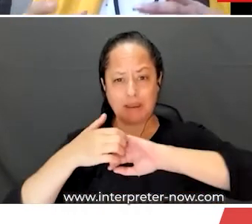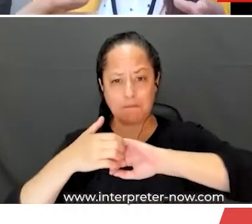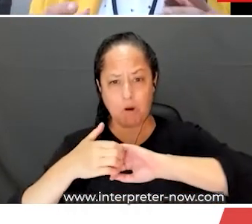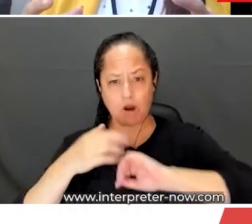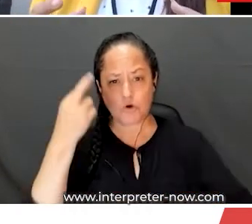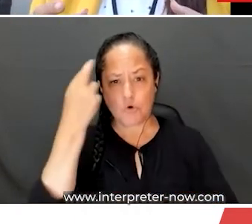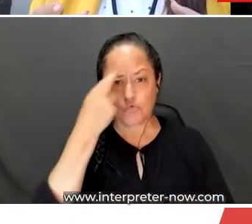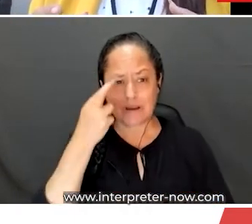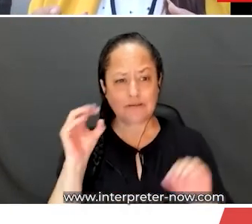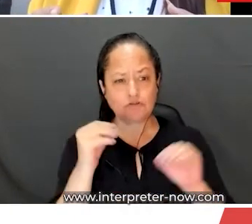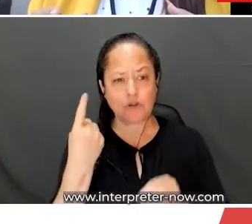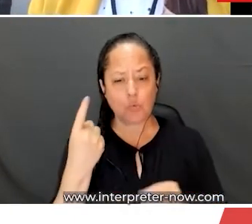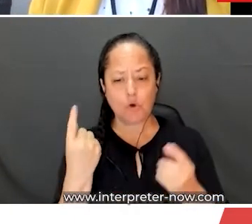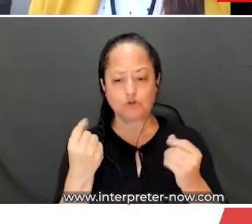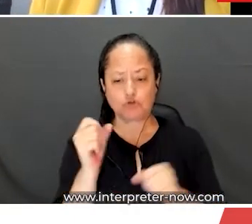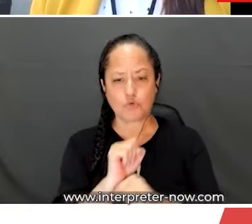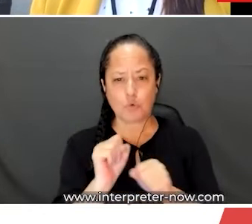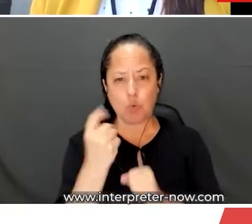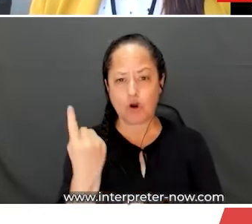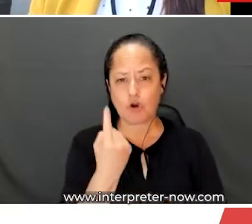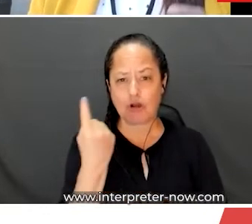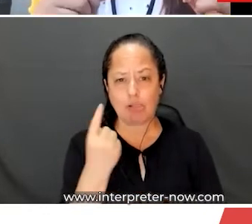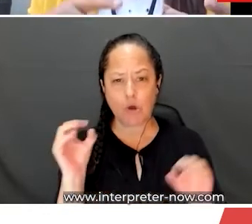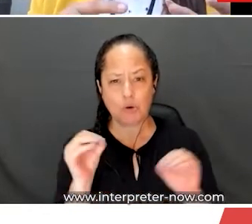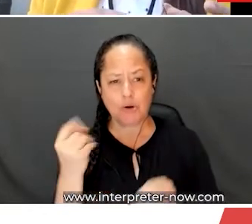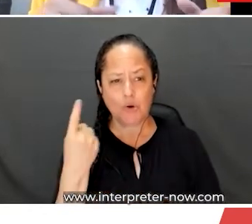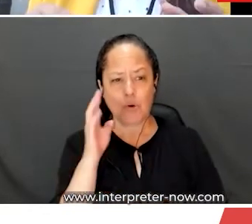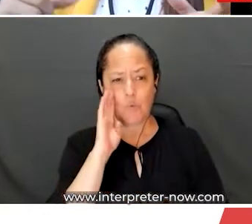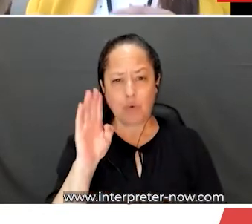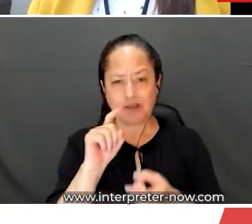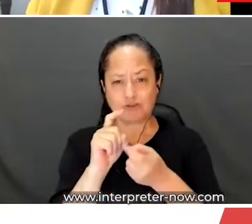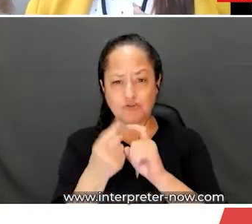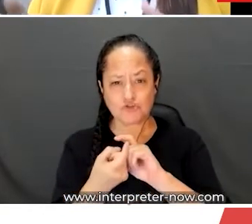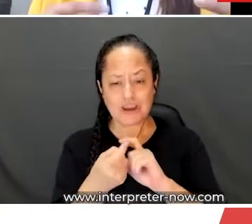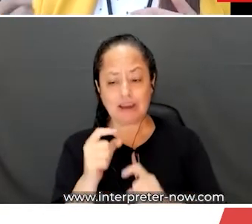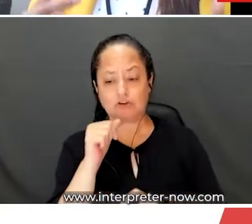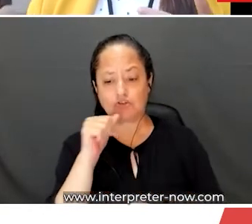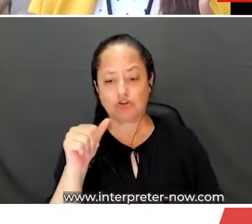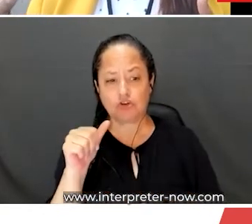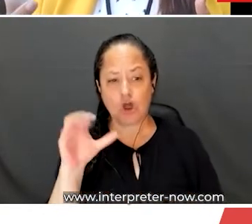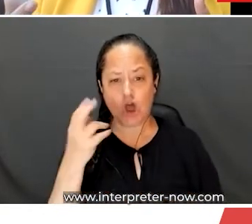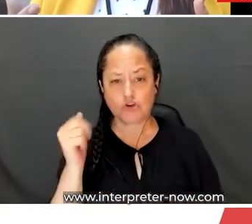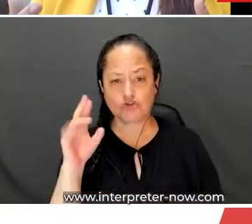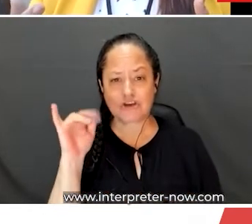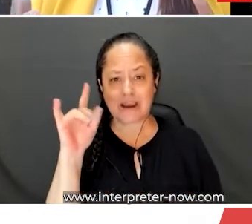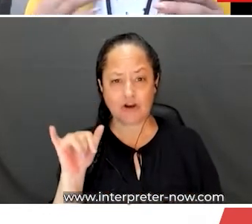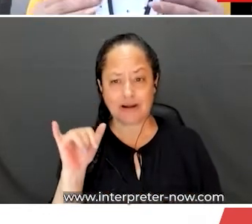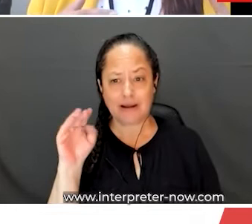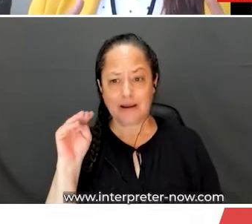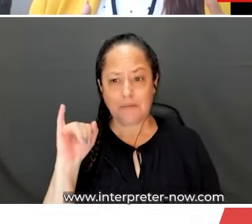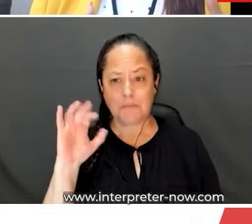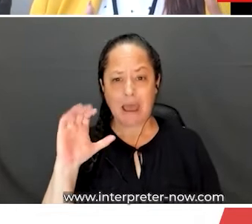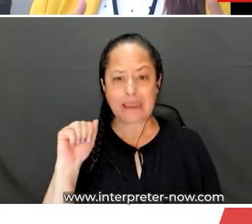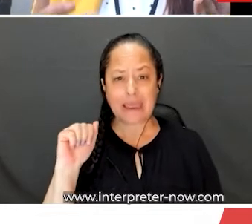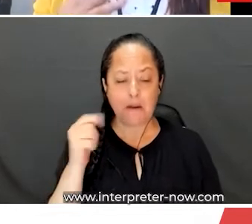realized no one's going to do this work alone. No one's going to change, not charity. So I also think, on Maica's point, we